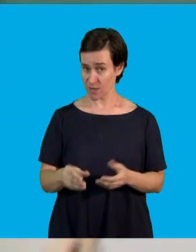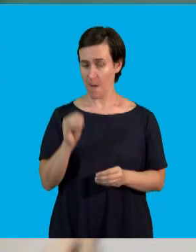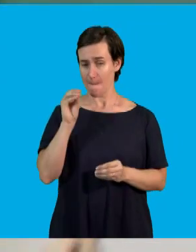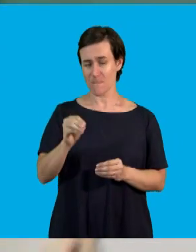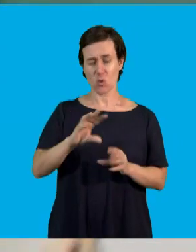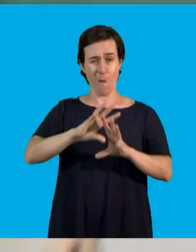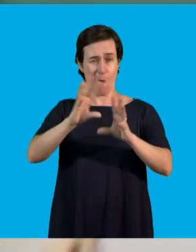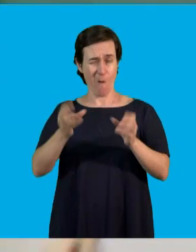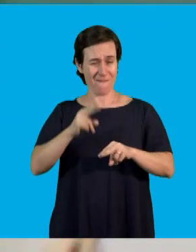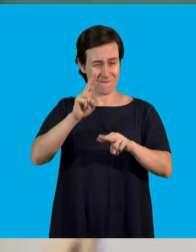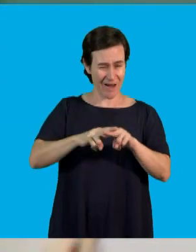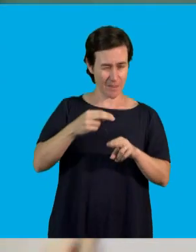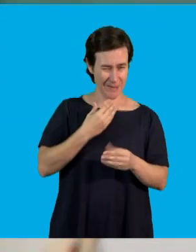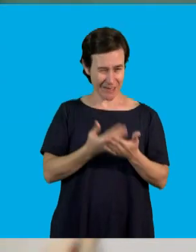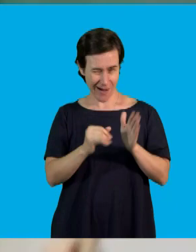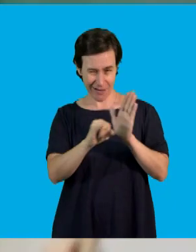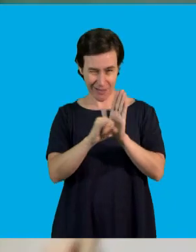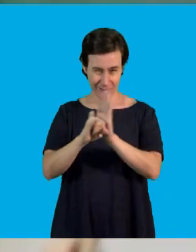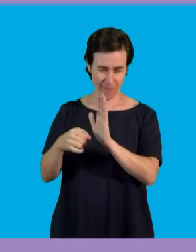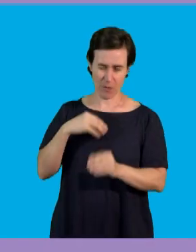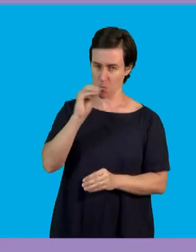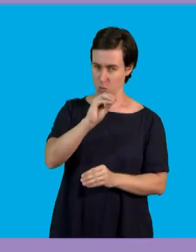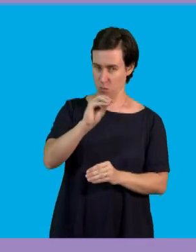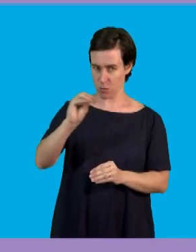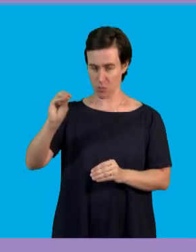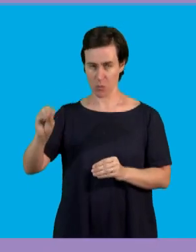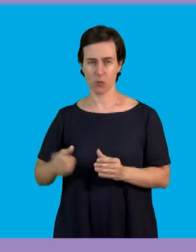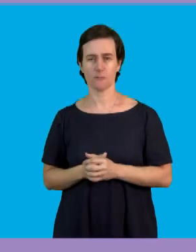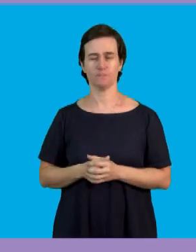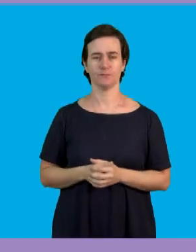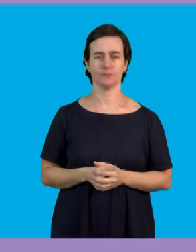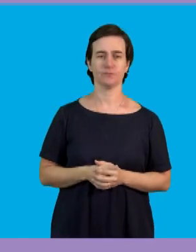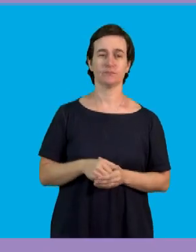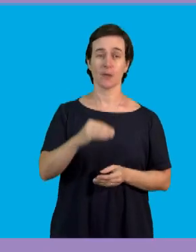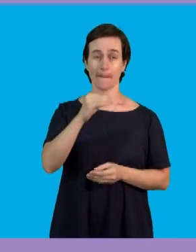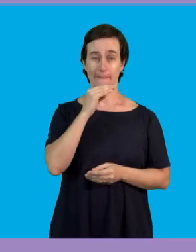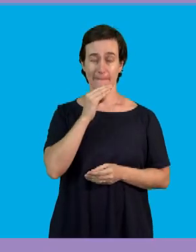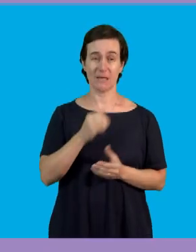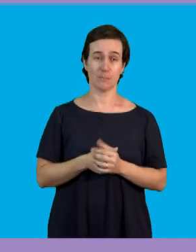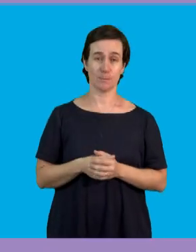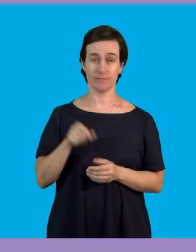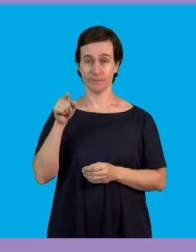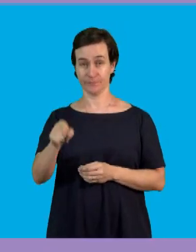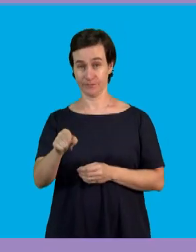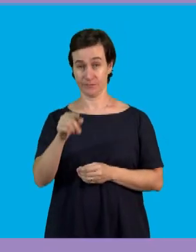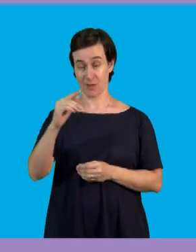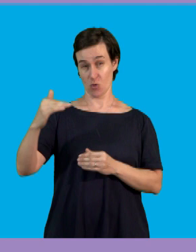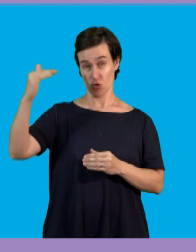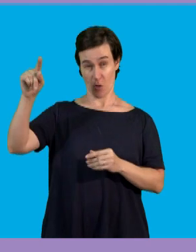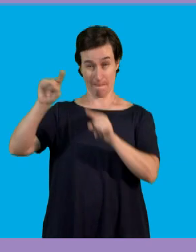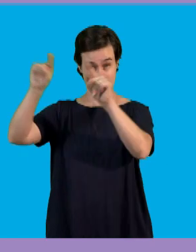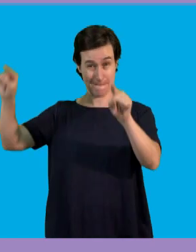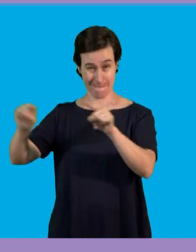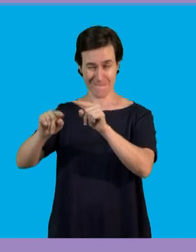list all the factors that I can see. So I am focusing on those prime factors and these prime